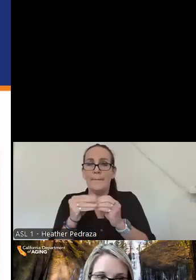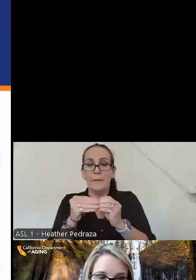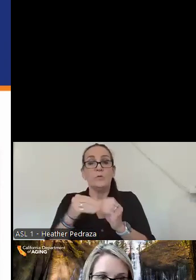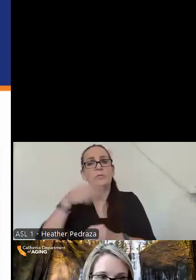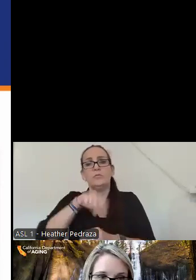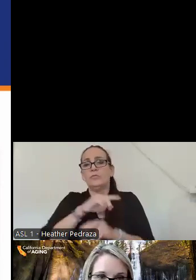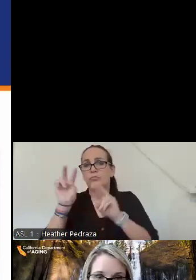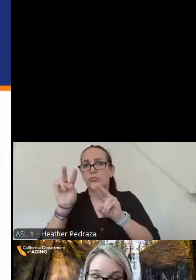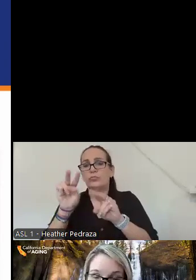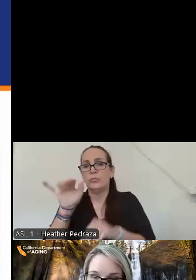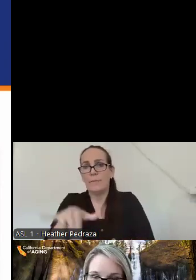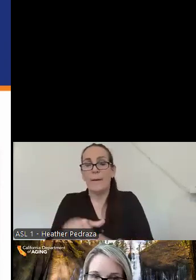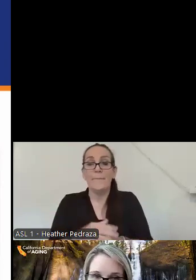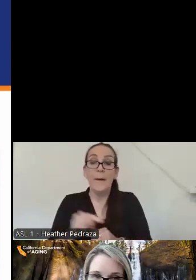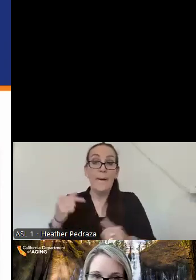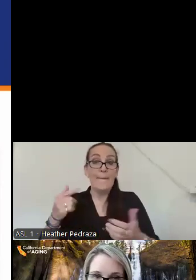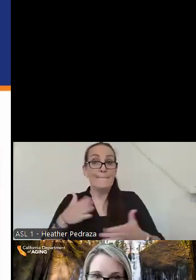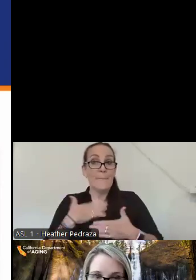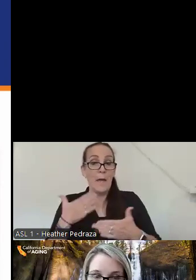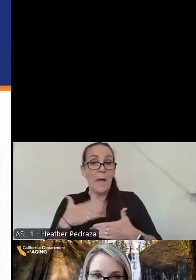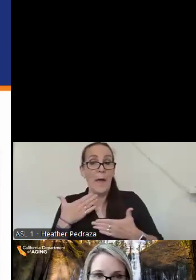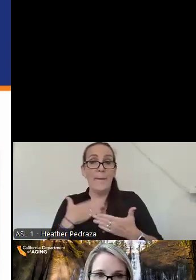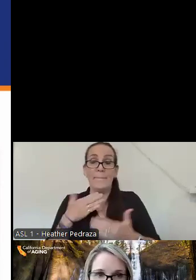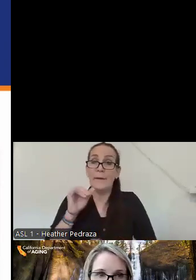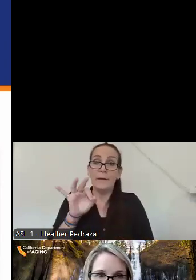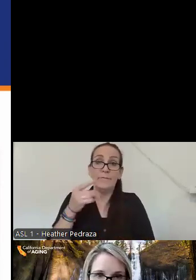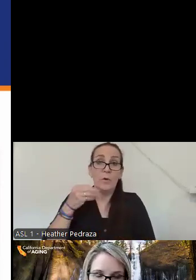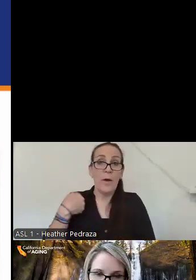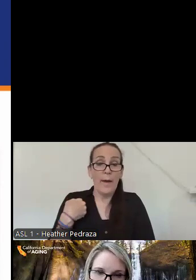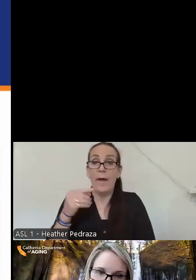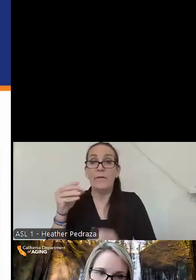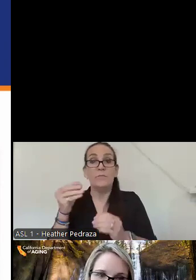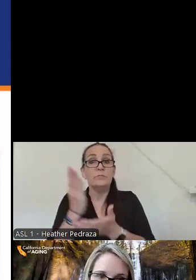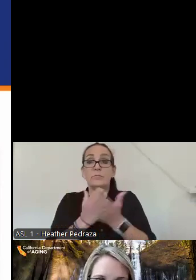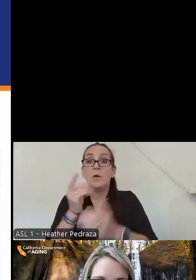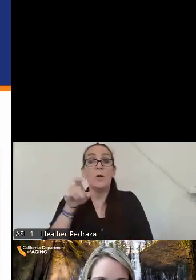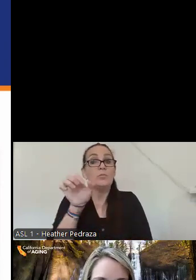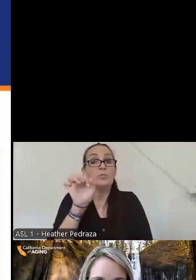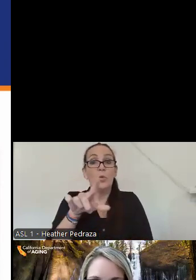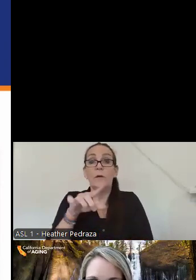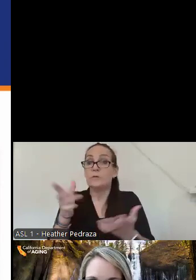And I'm happy to take any questions that we have if we have time for it.